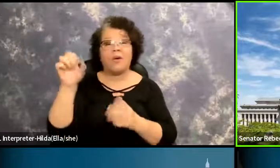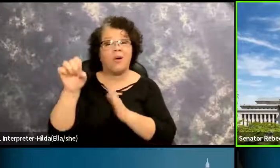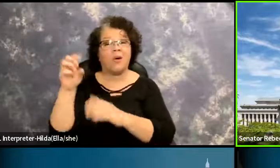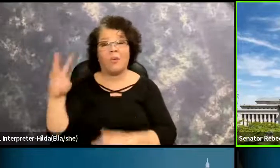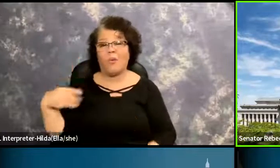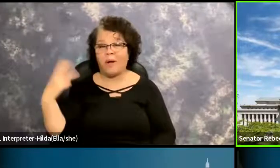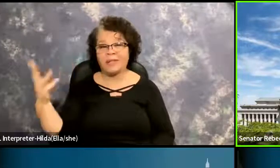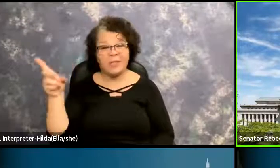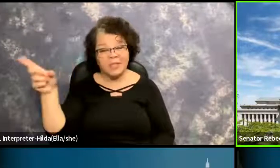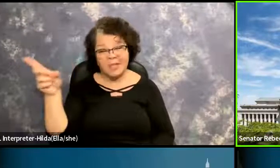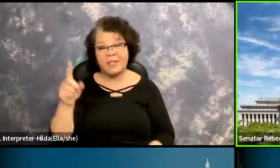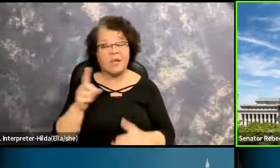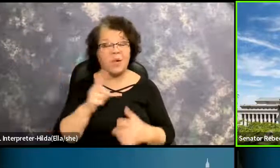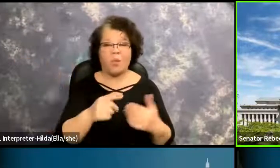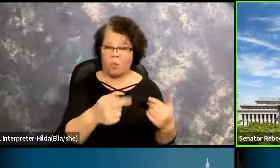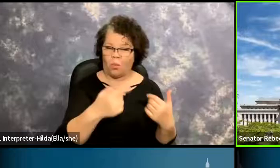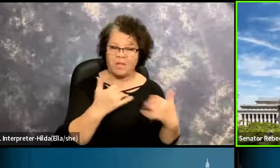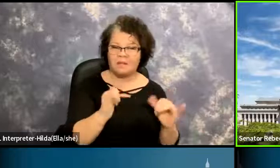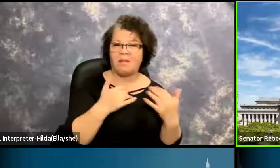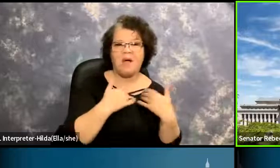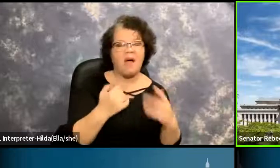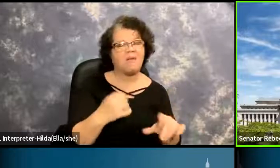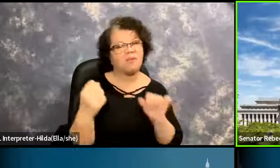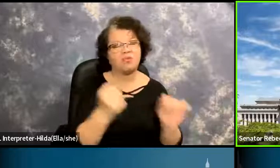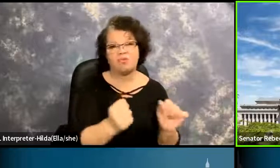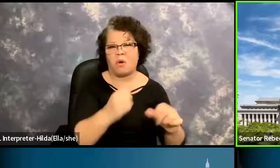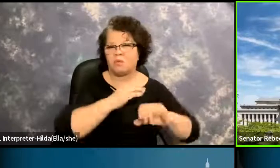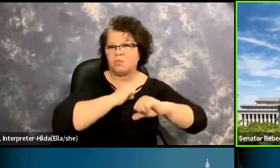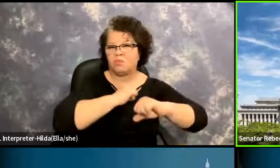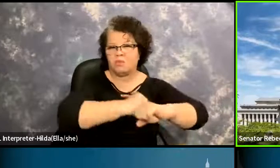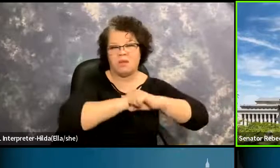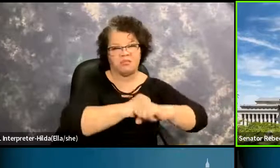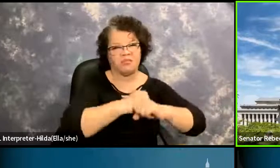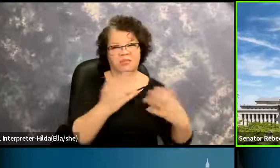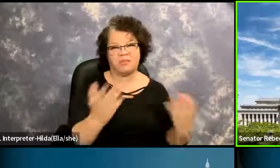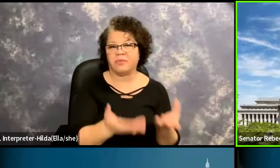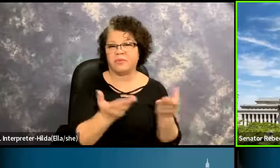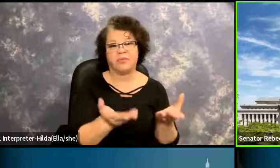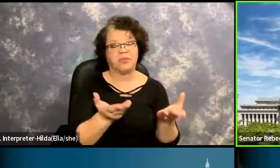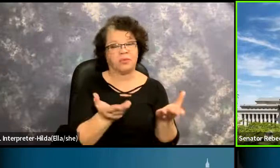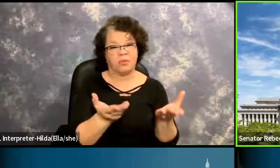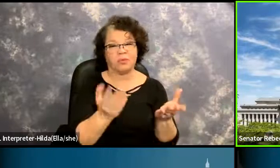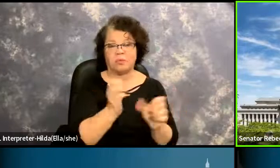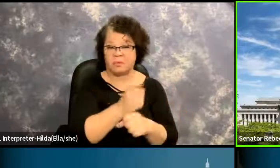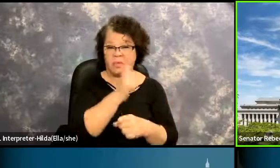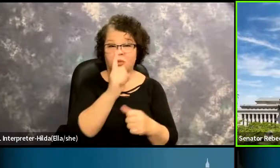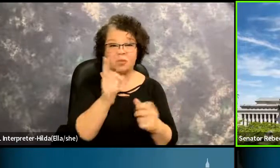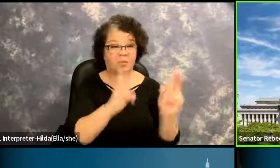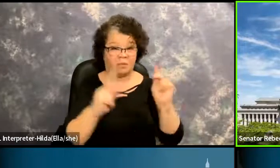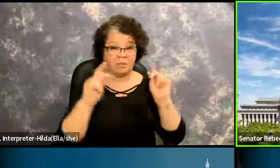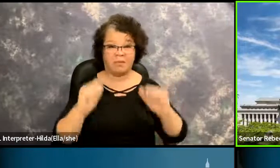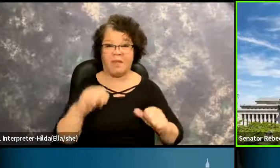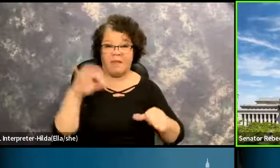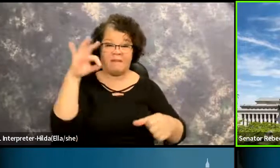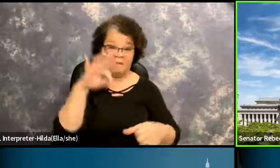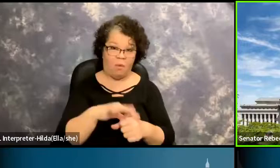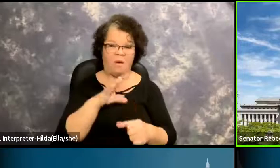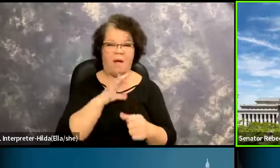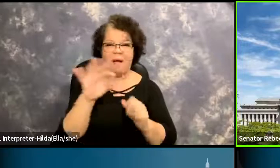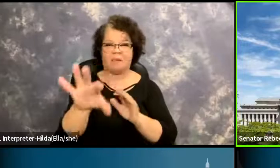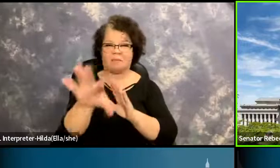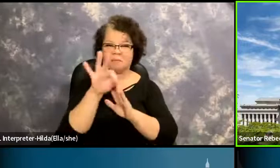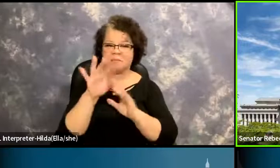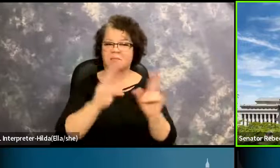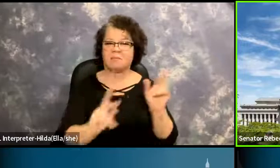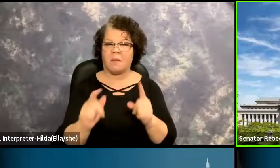have the strongest protections for making sure that people can vote and elect people that share